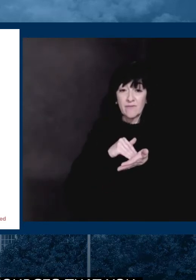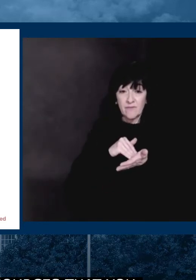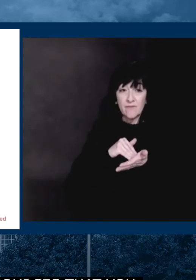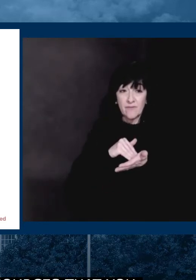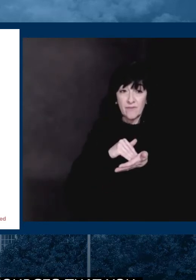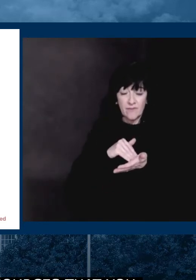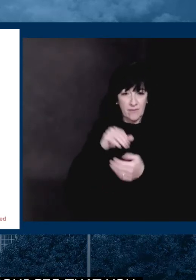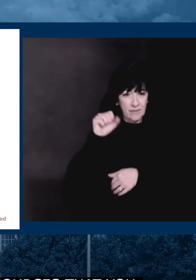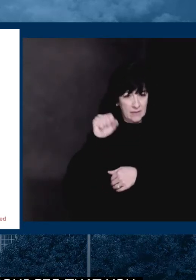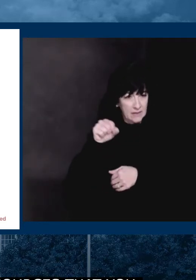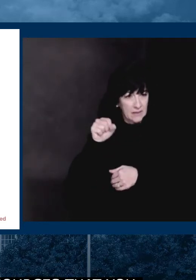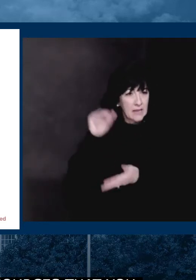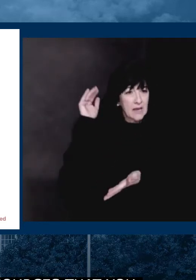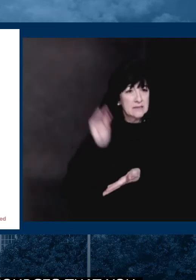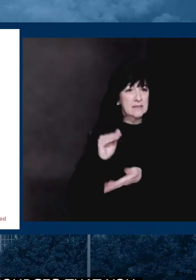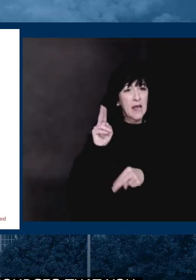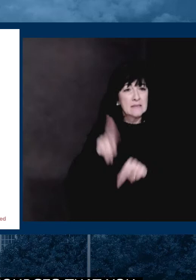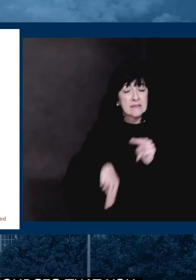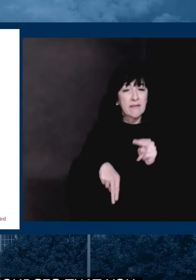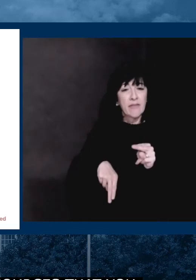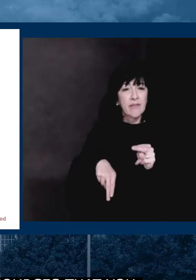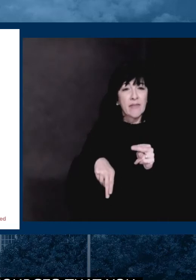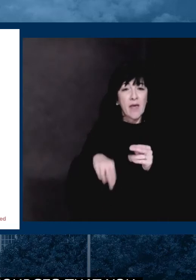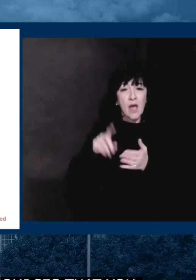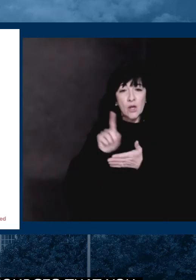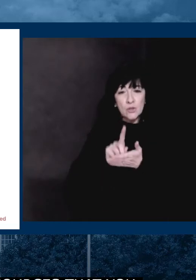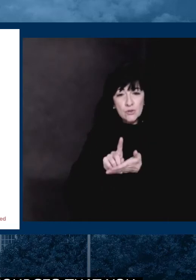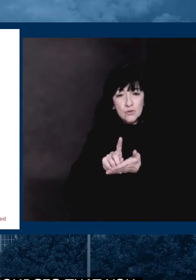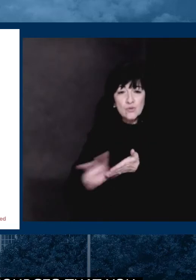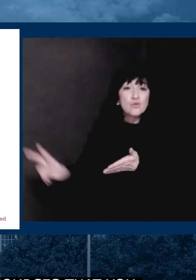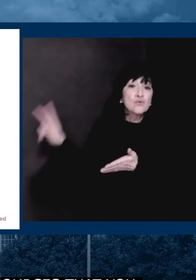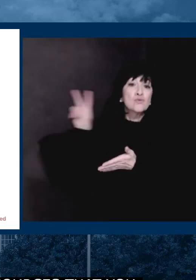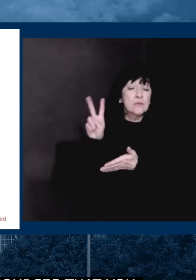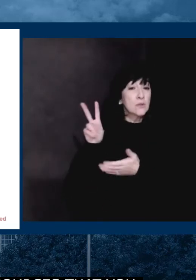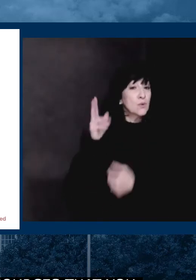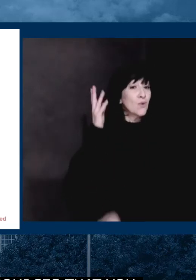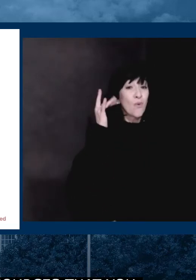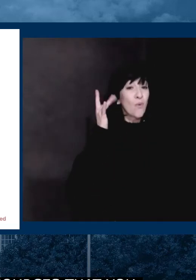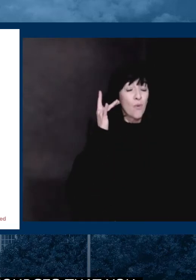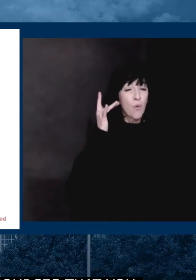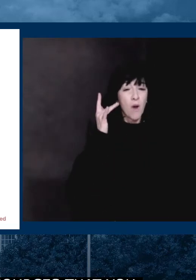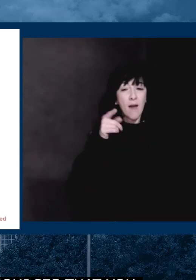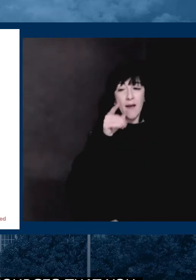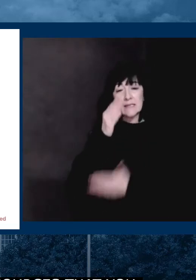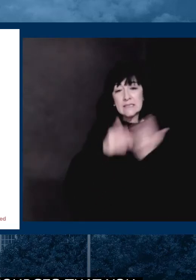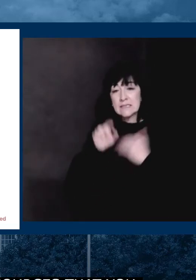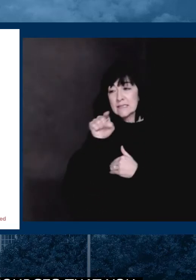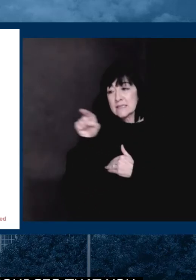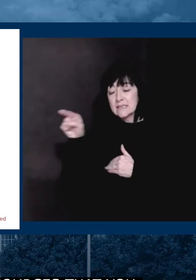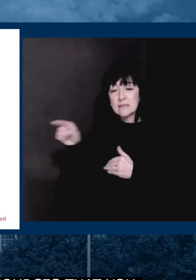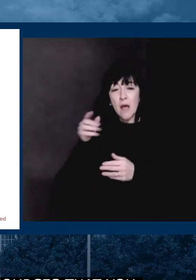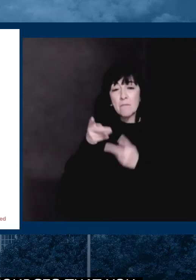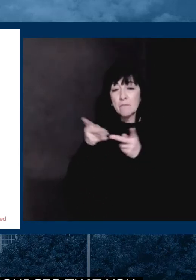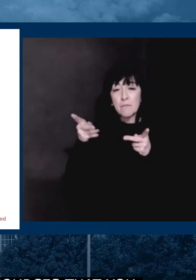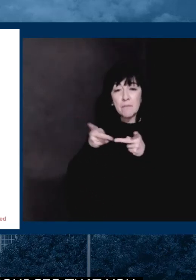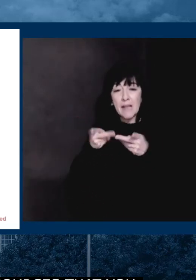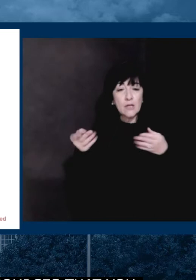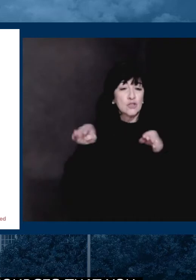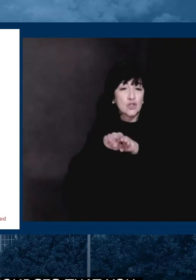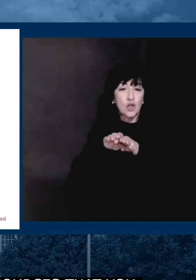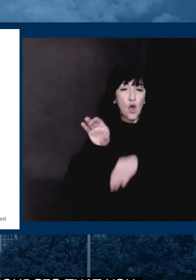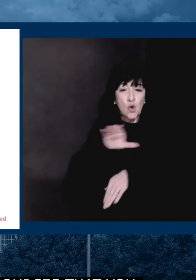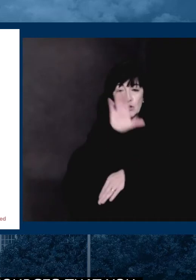15, 16,000 from the week before, but we also had several sites closed on both Christmas Eve and Christmas